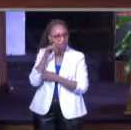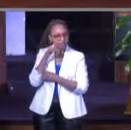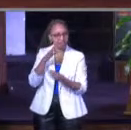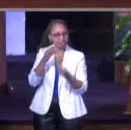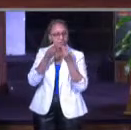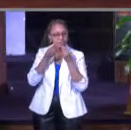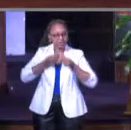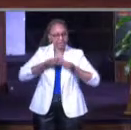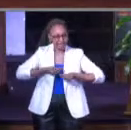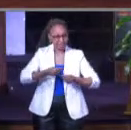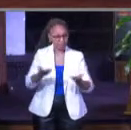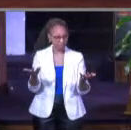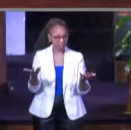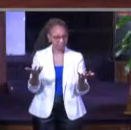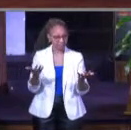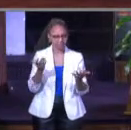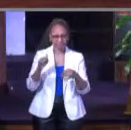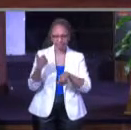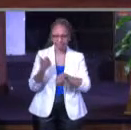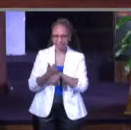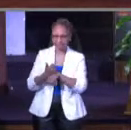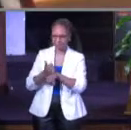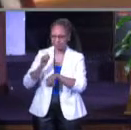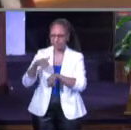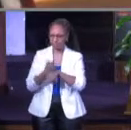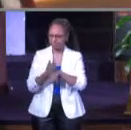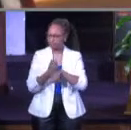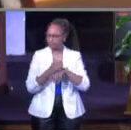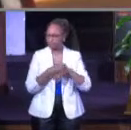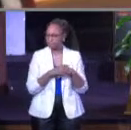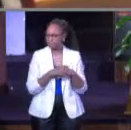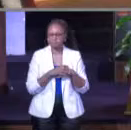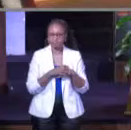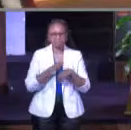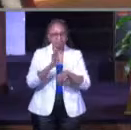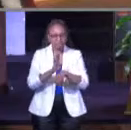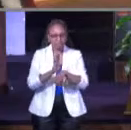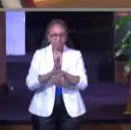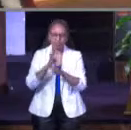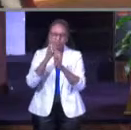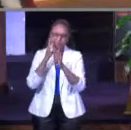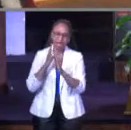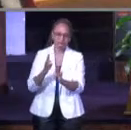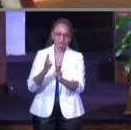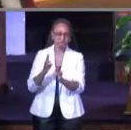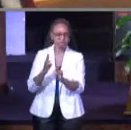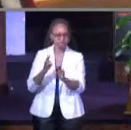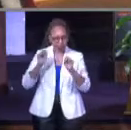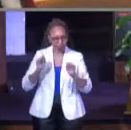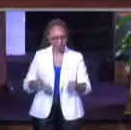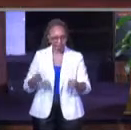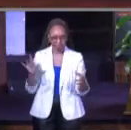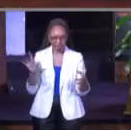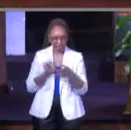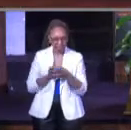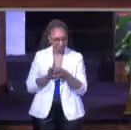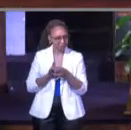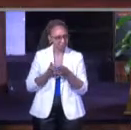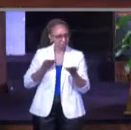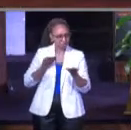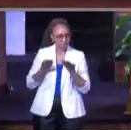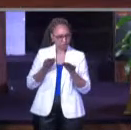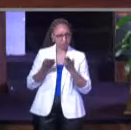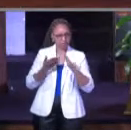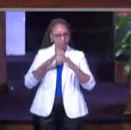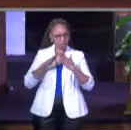giveaway. Amen. Amen. Bethel is honored to be able to continue serving our